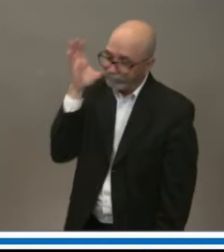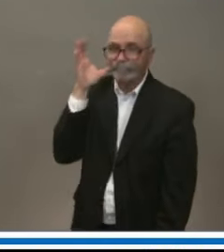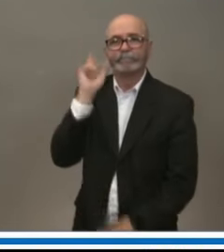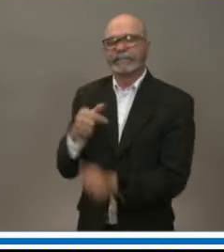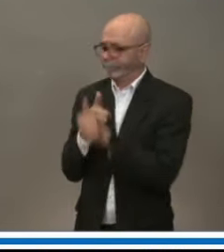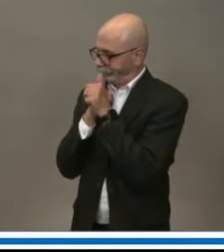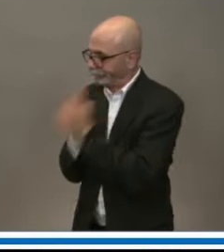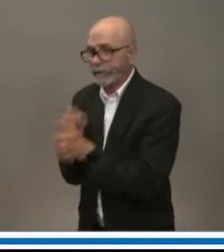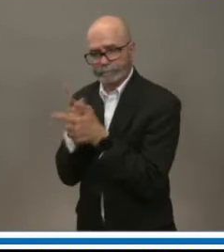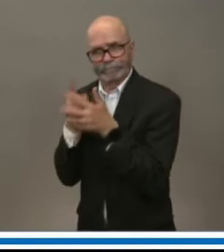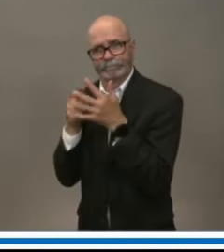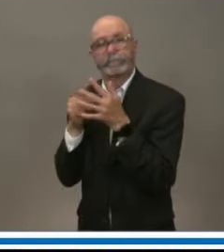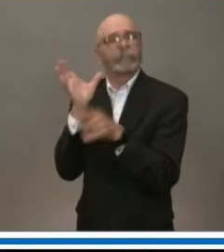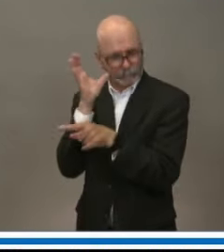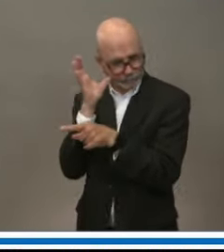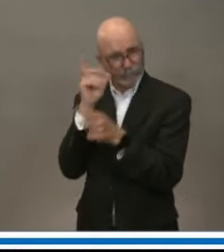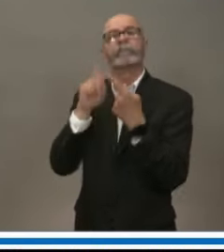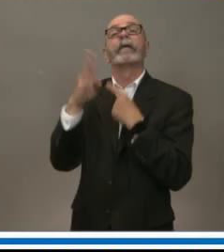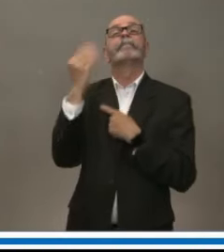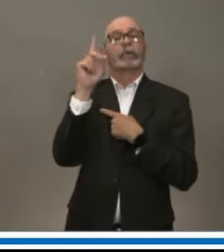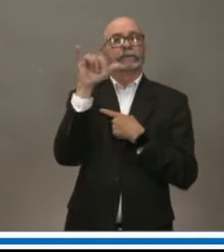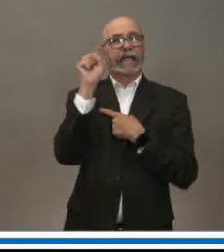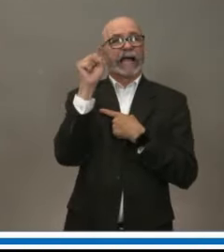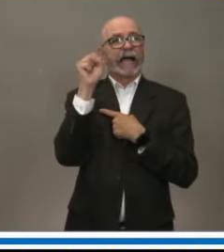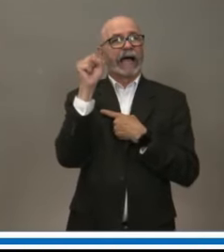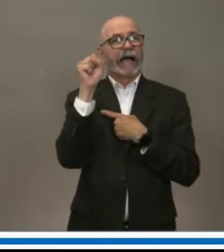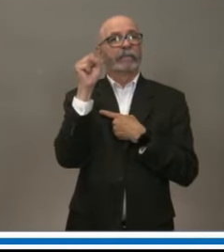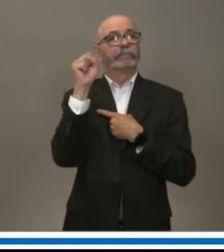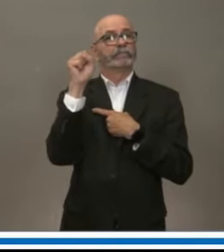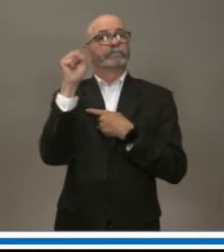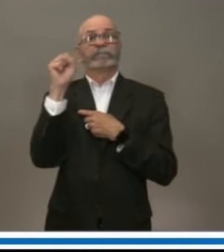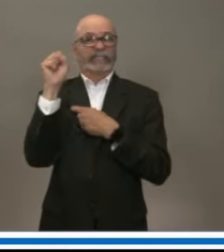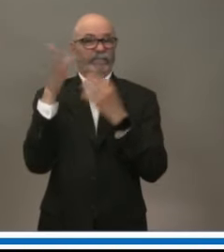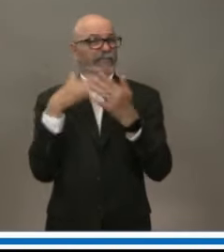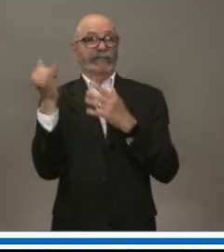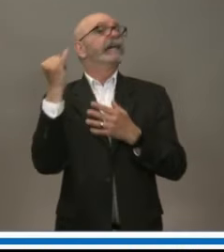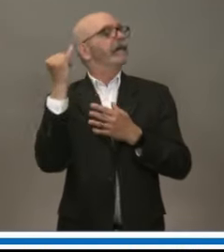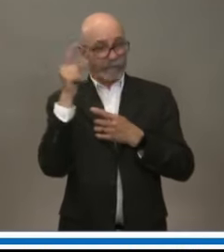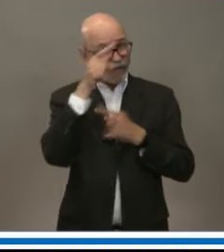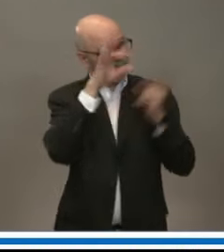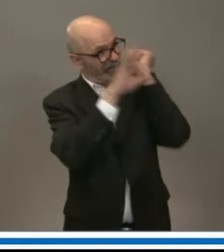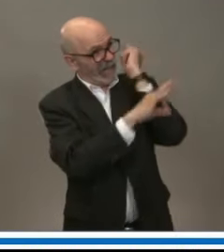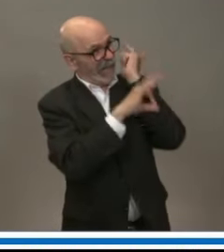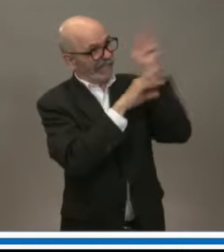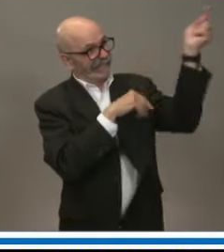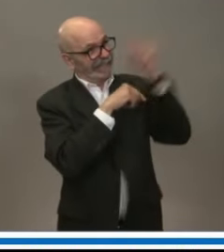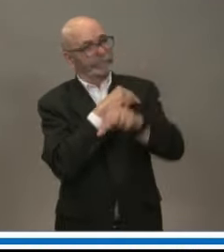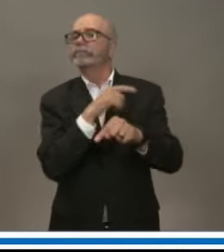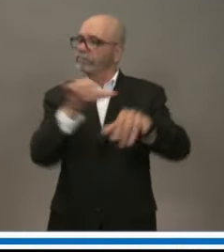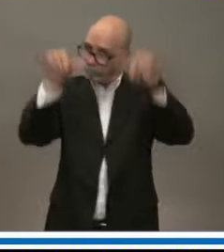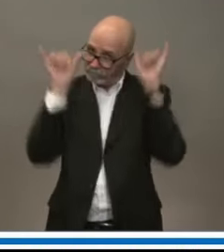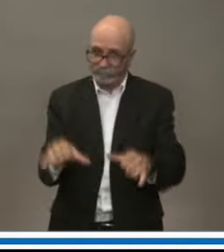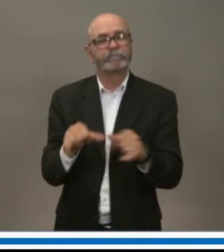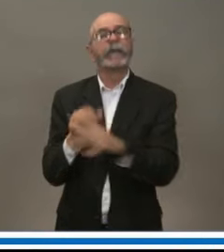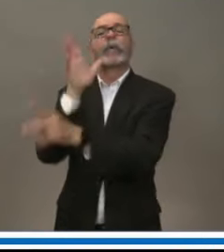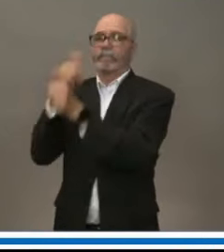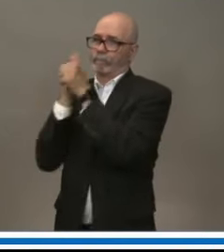are no exceptions, even for temporary foreign workers. COVID-19 has created a lot of chaos and